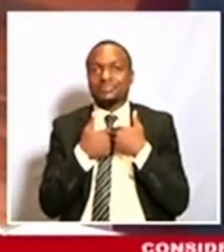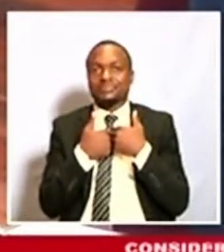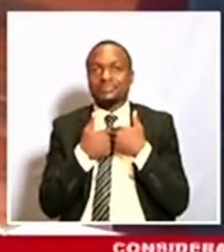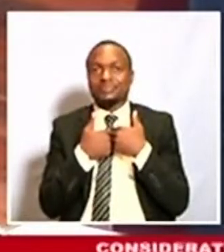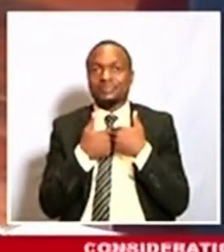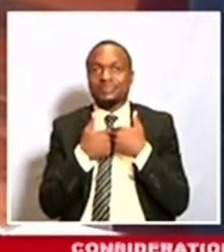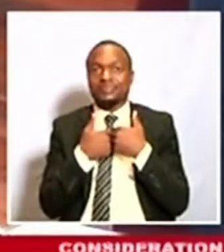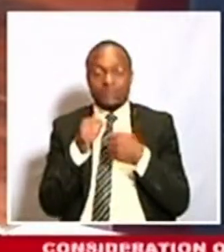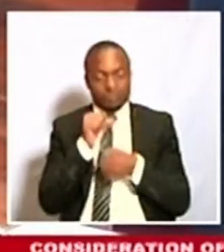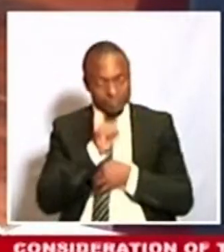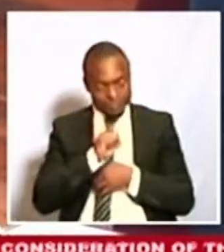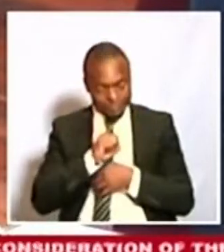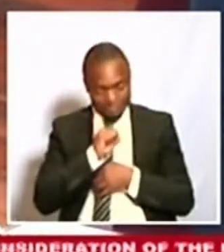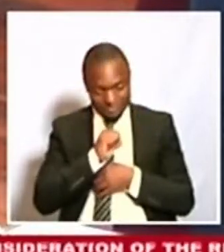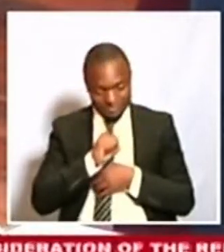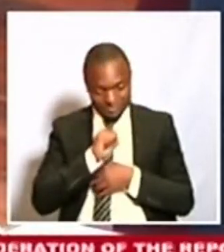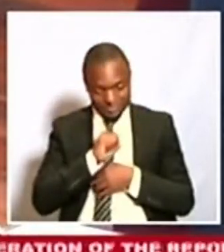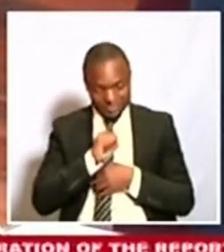sorry,